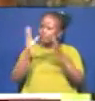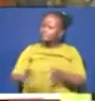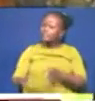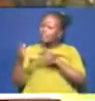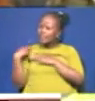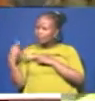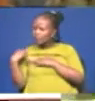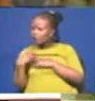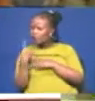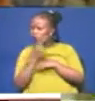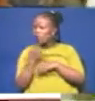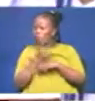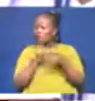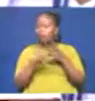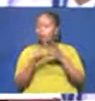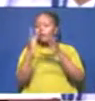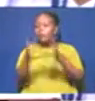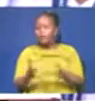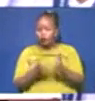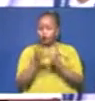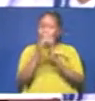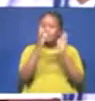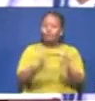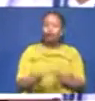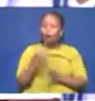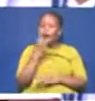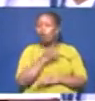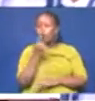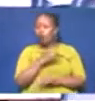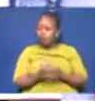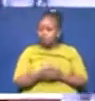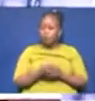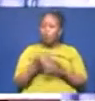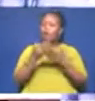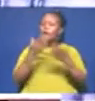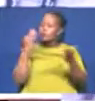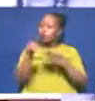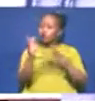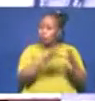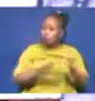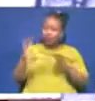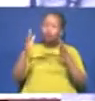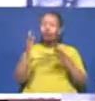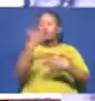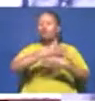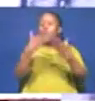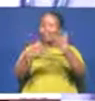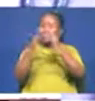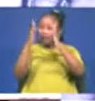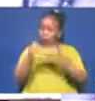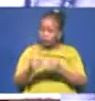the developer is. We don't seem to see it. So when you want to construct, you must have an architect, a qualified